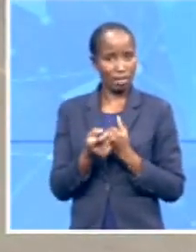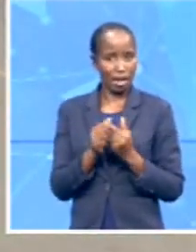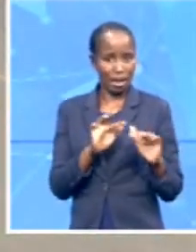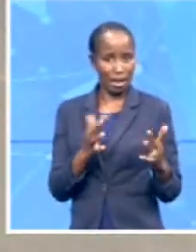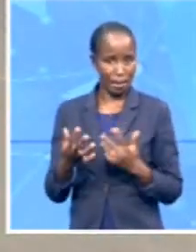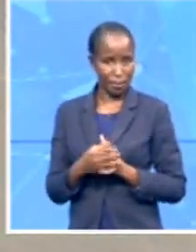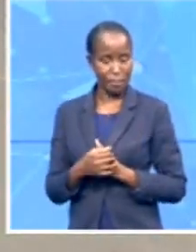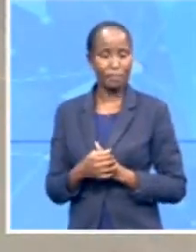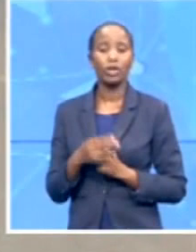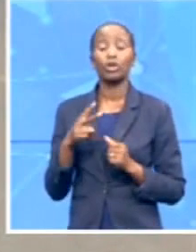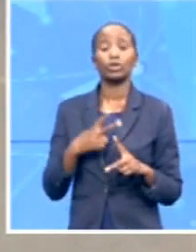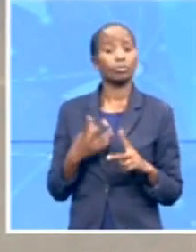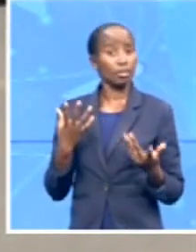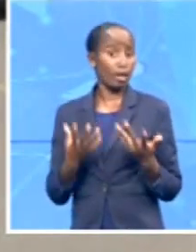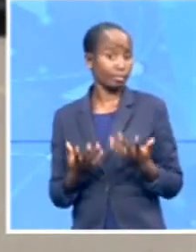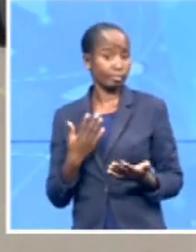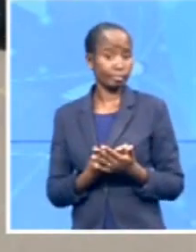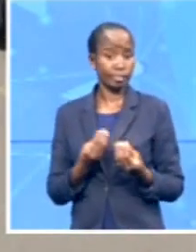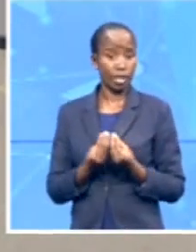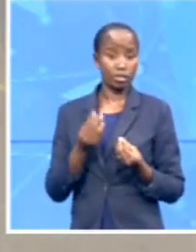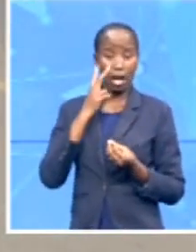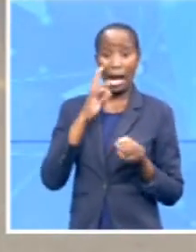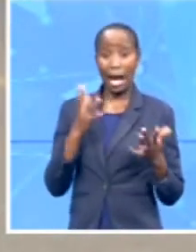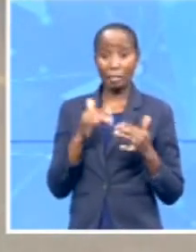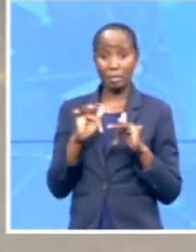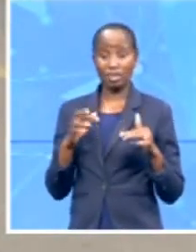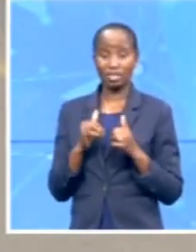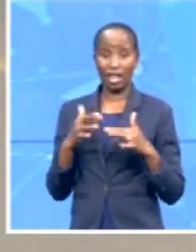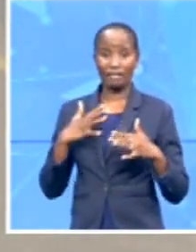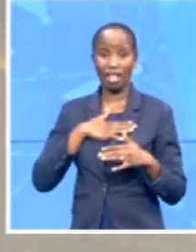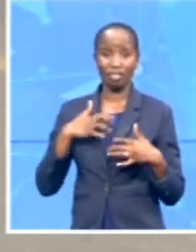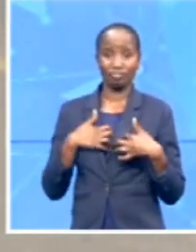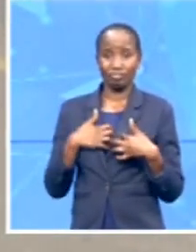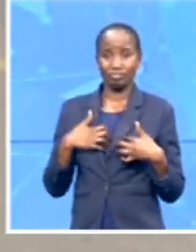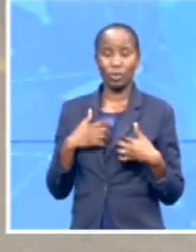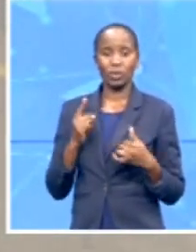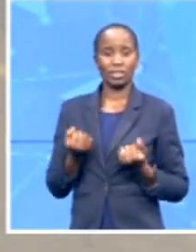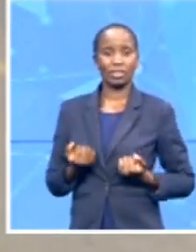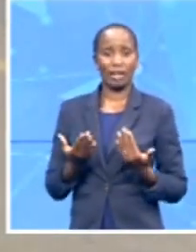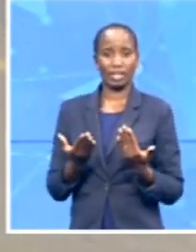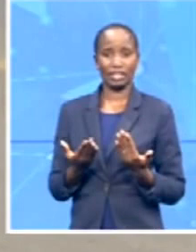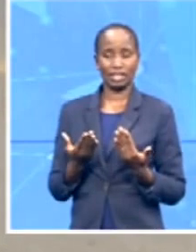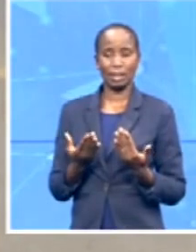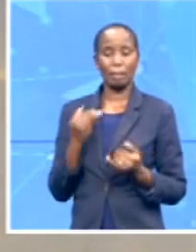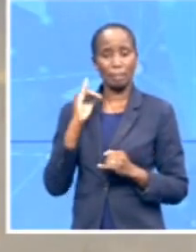people's frustration with services in Soweto and in municipalities where communities have